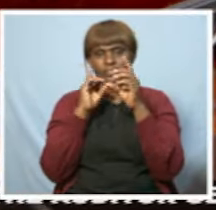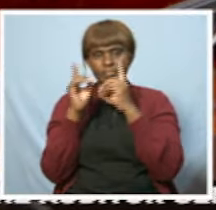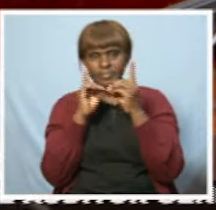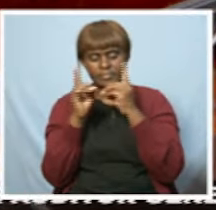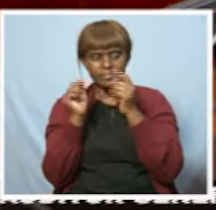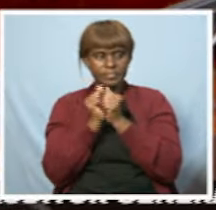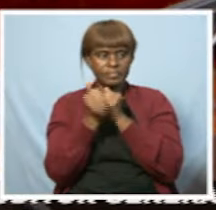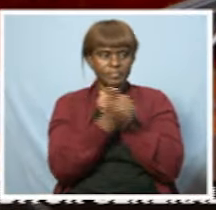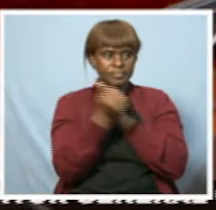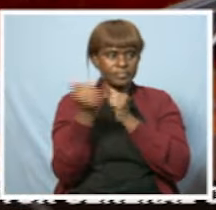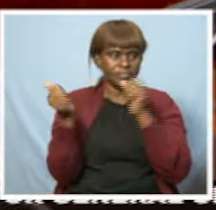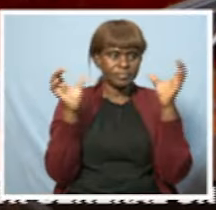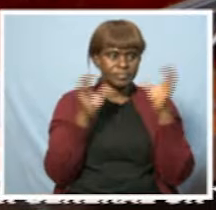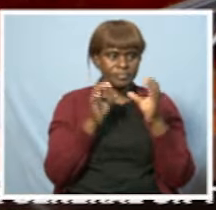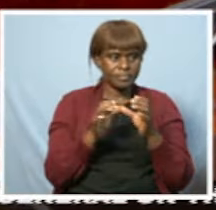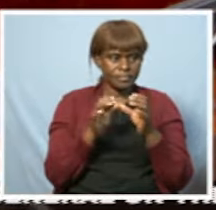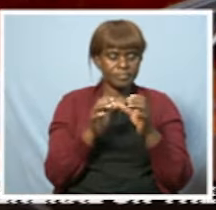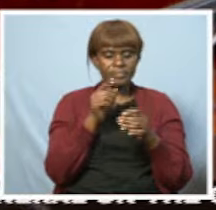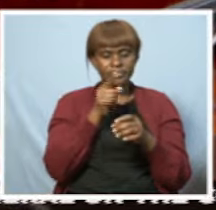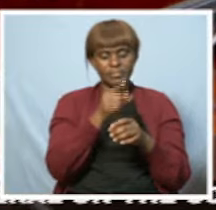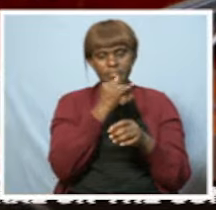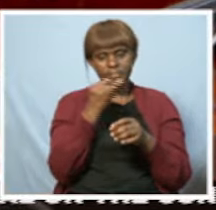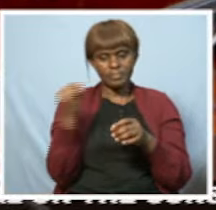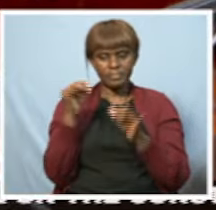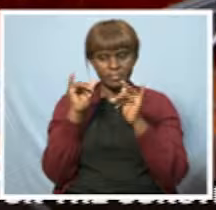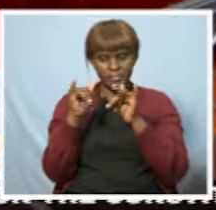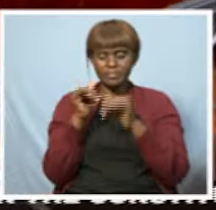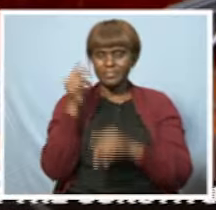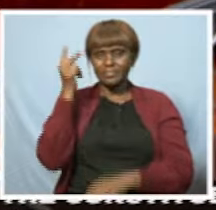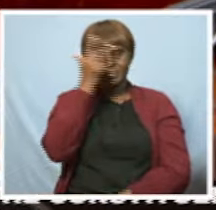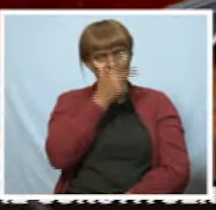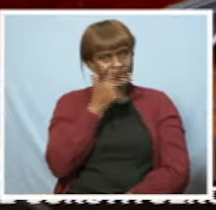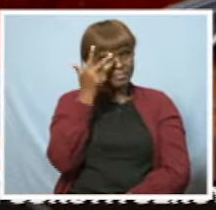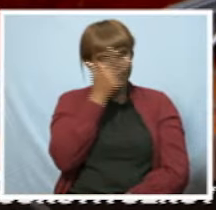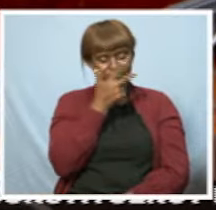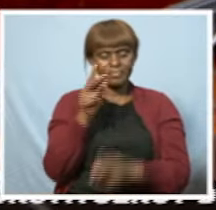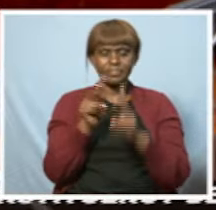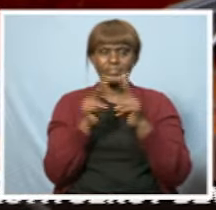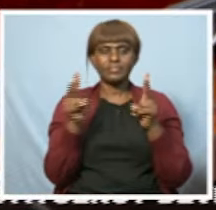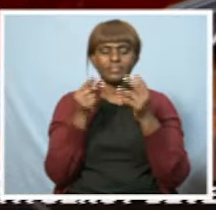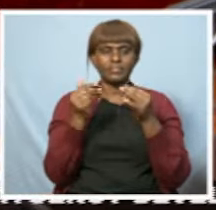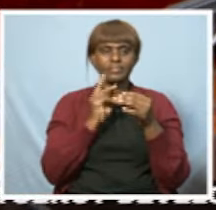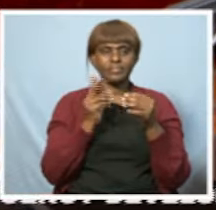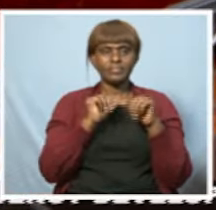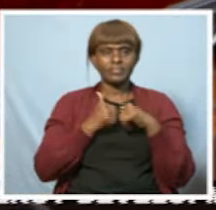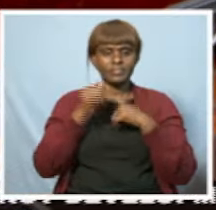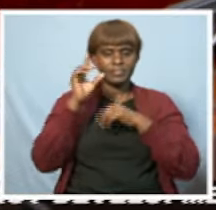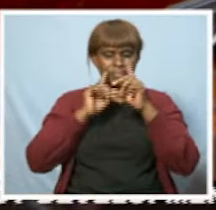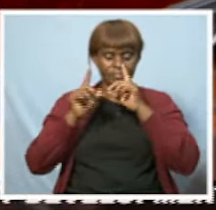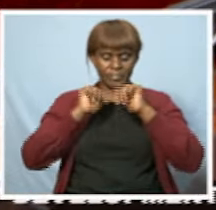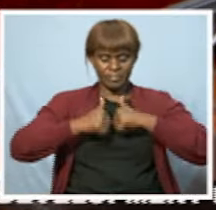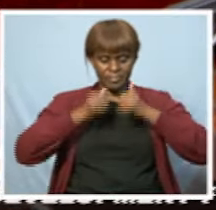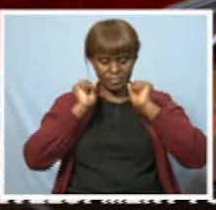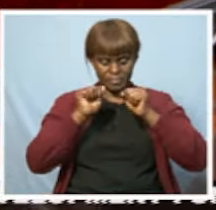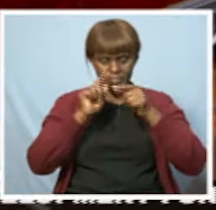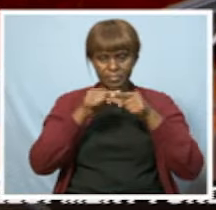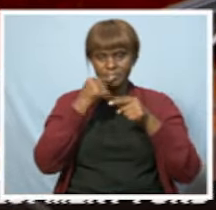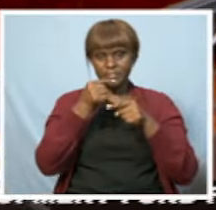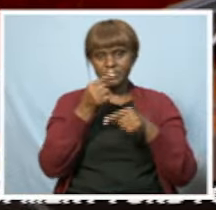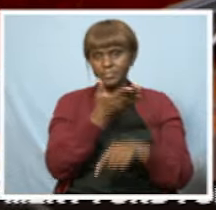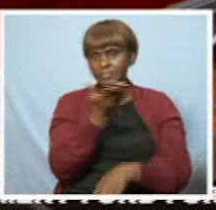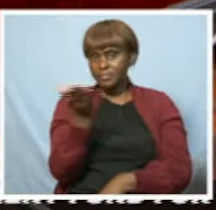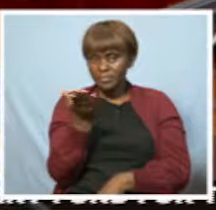with other committees, the issues remain the same. And so as we interact, we are able to tell where